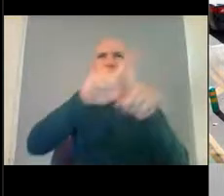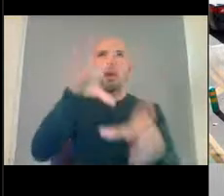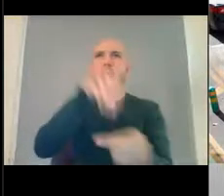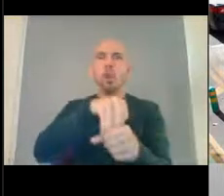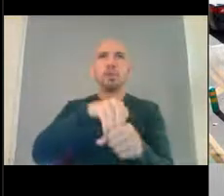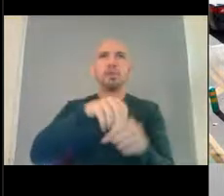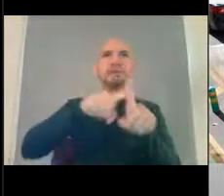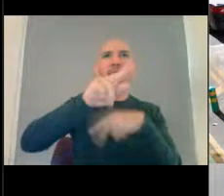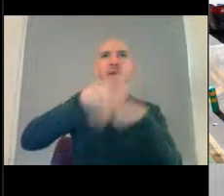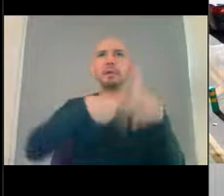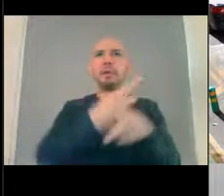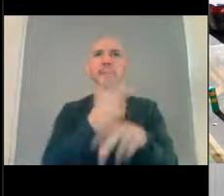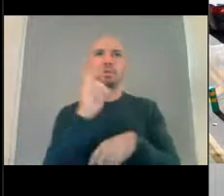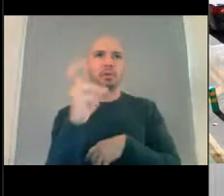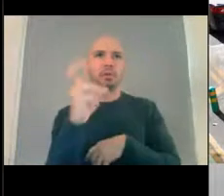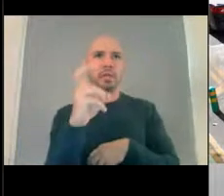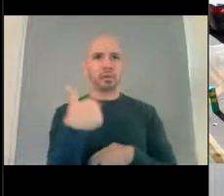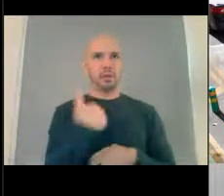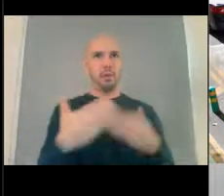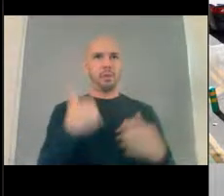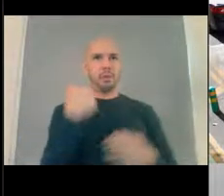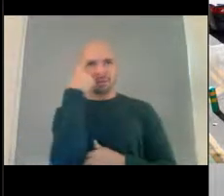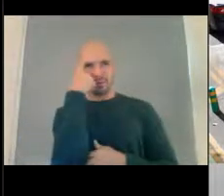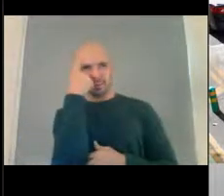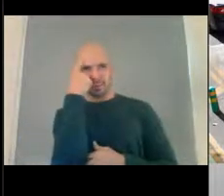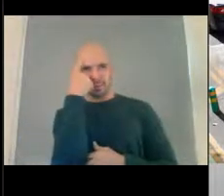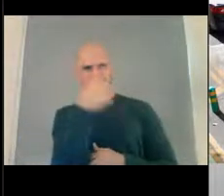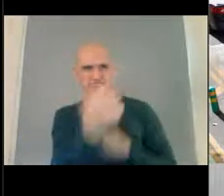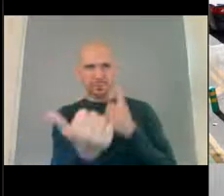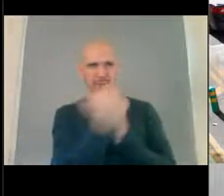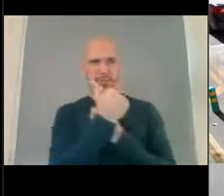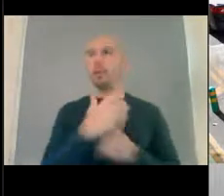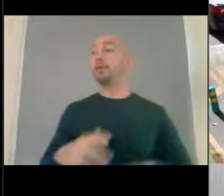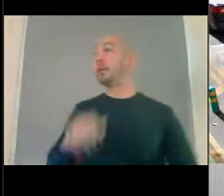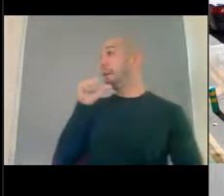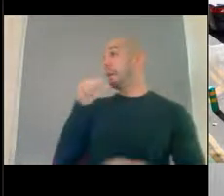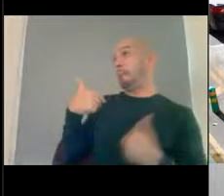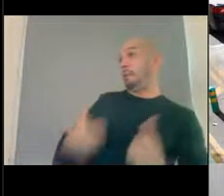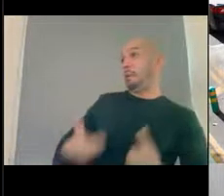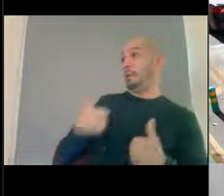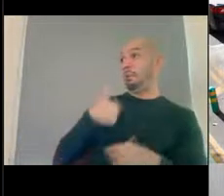it was very suspicious yeah it wasn't me i promise no